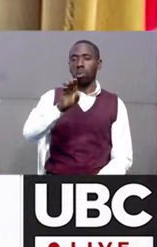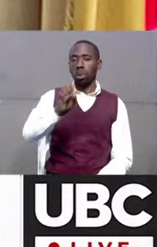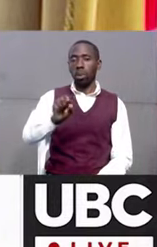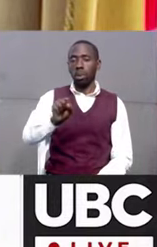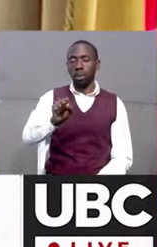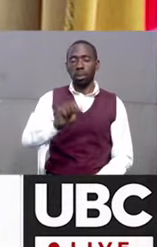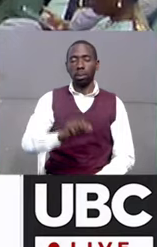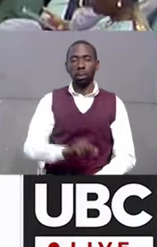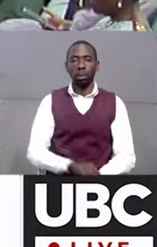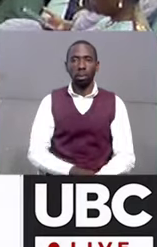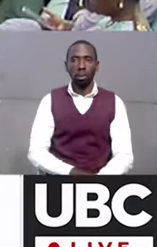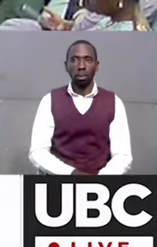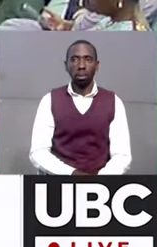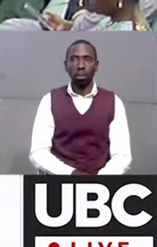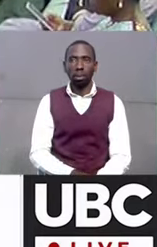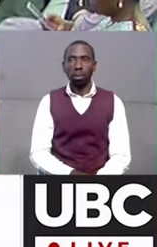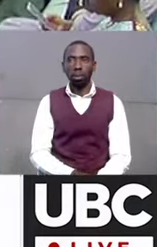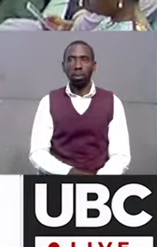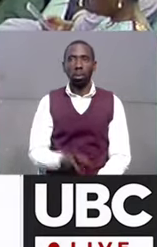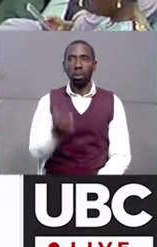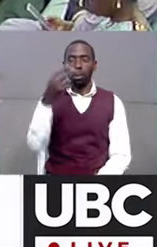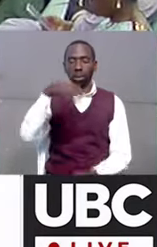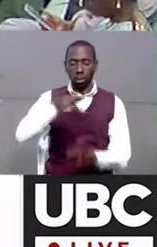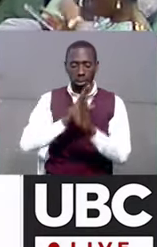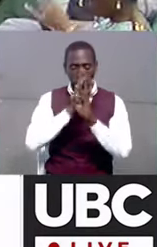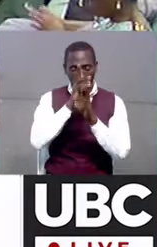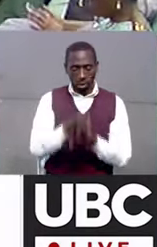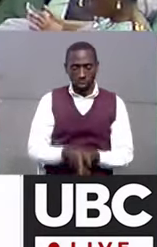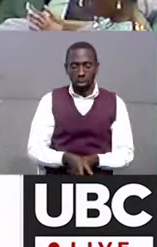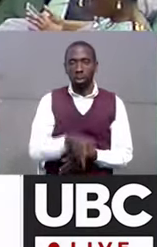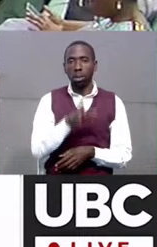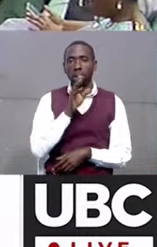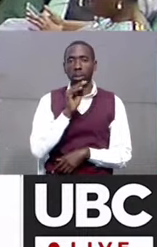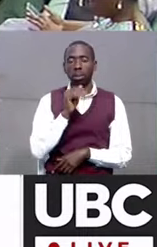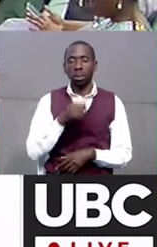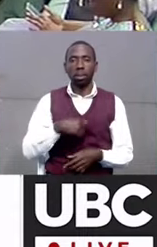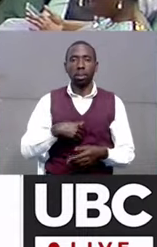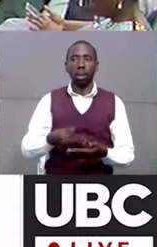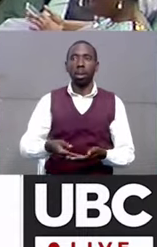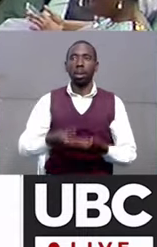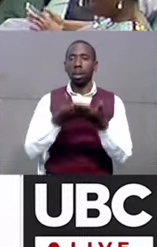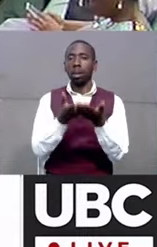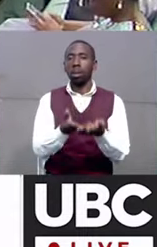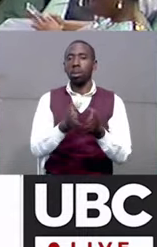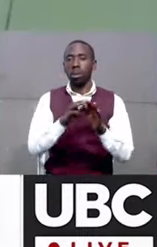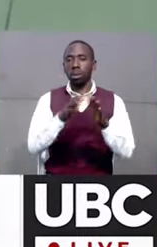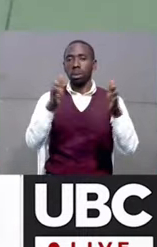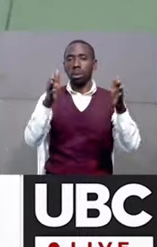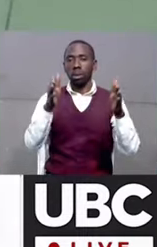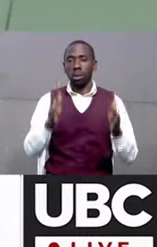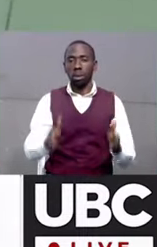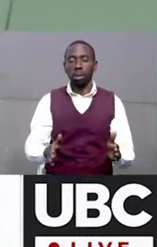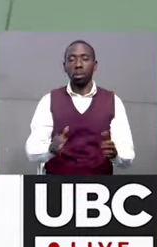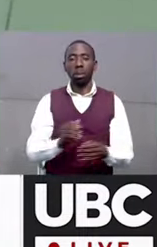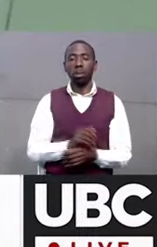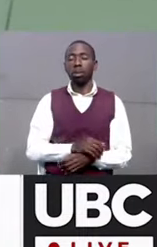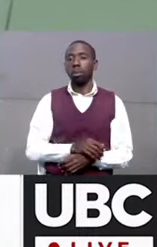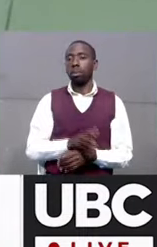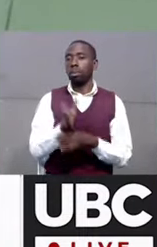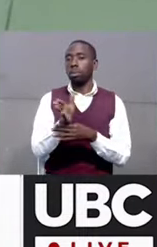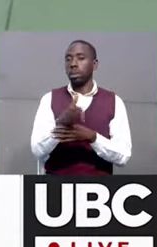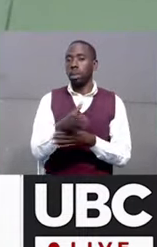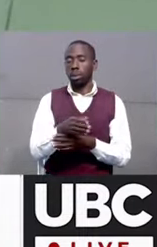Finance. Right, Honorable Speaker, I beg to lay on table the Ministerial